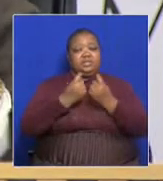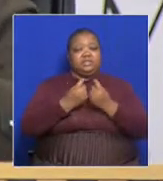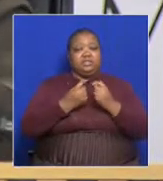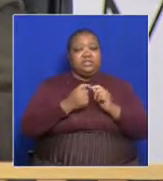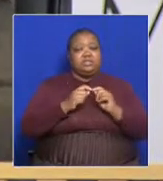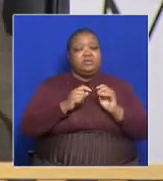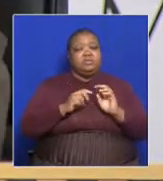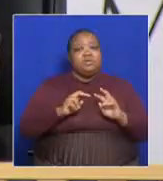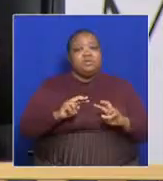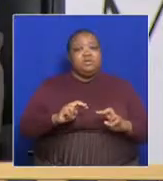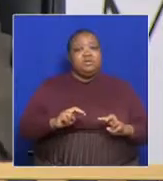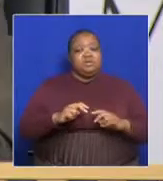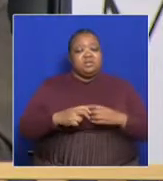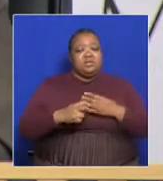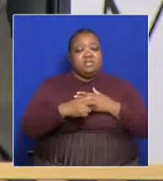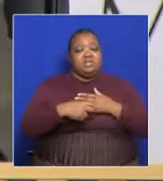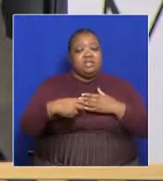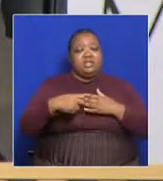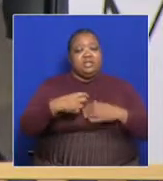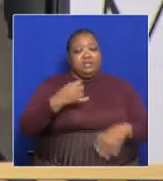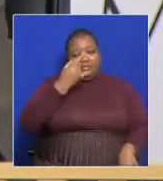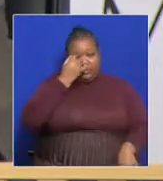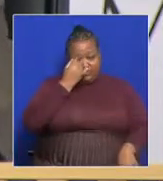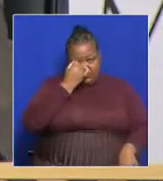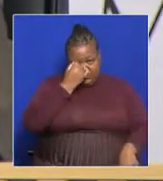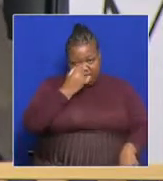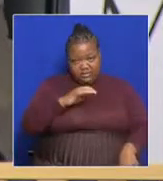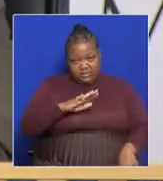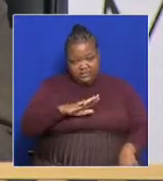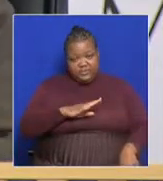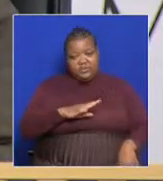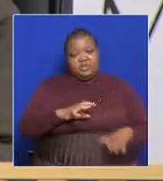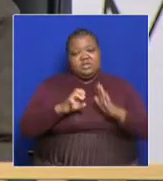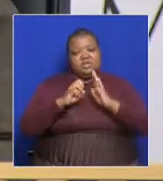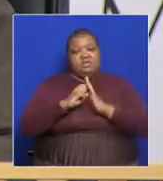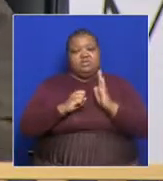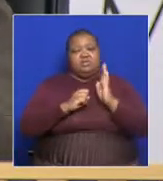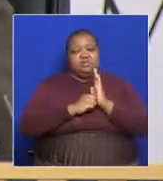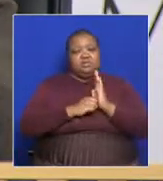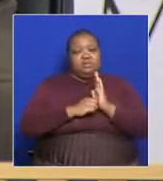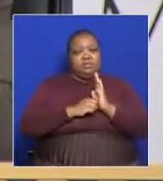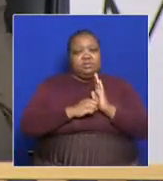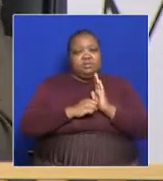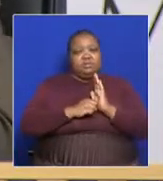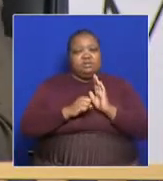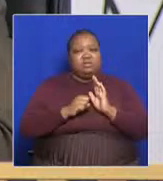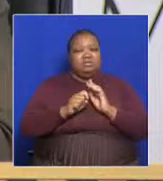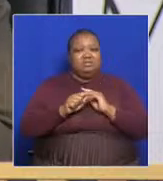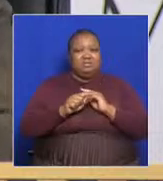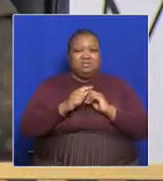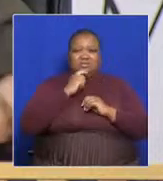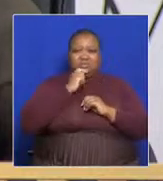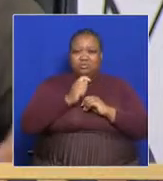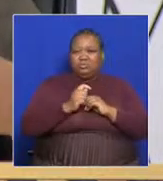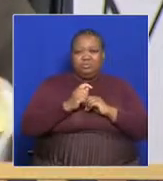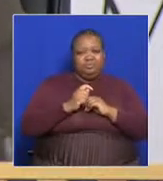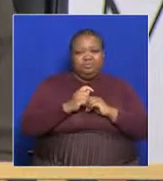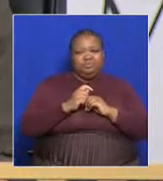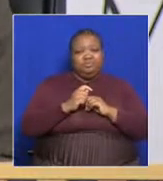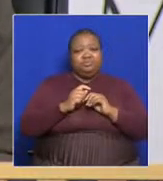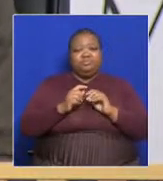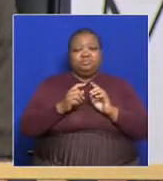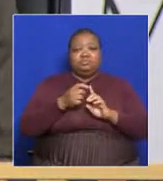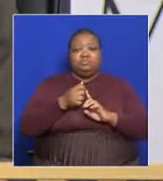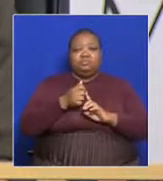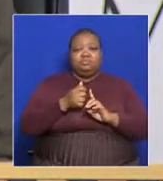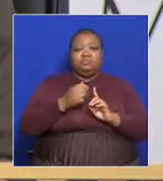drugs. To me, all of their statements are questionable. I think even if we call Sergeant Governor and show him the statement that